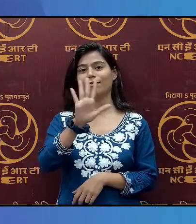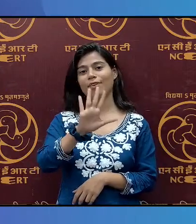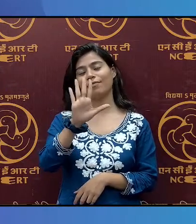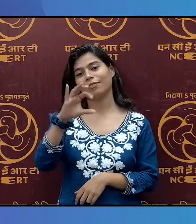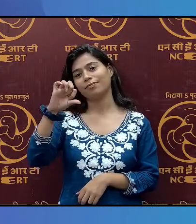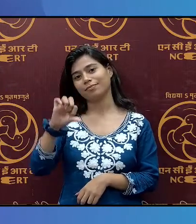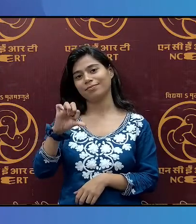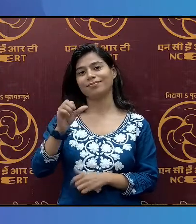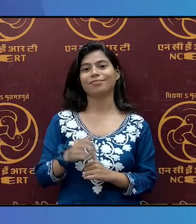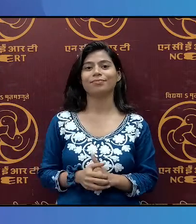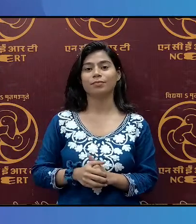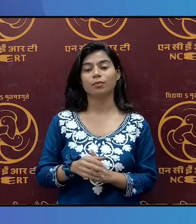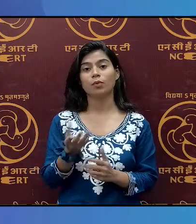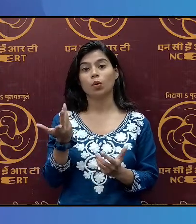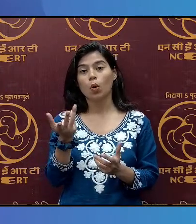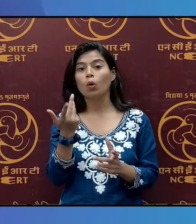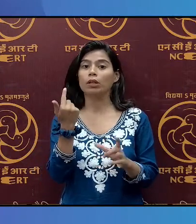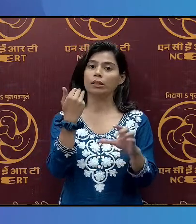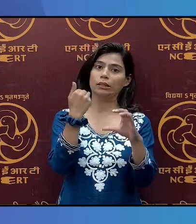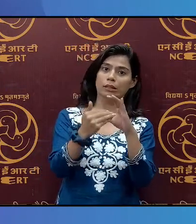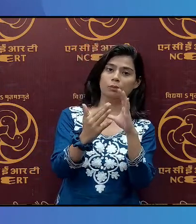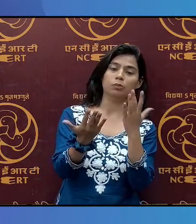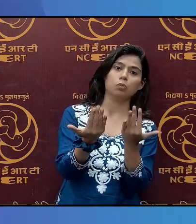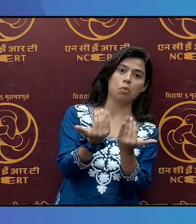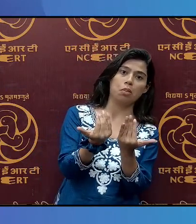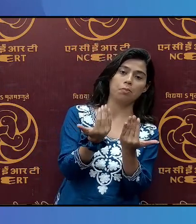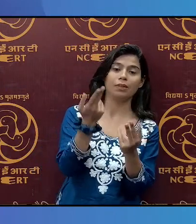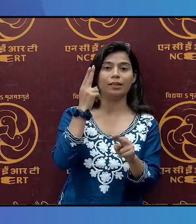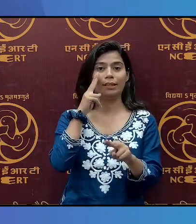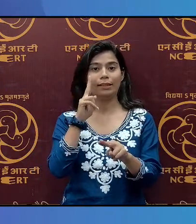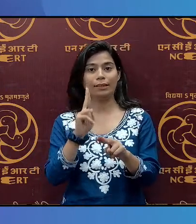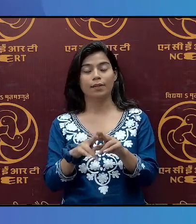8800-440-559. You can also drop your mail on